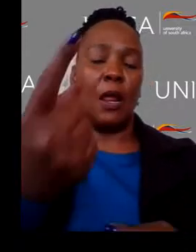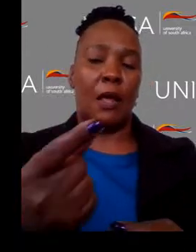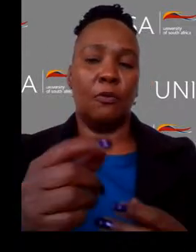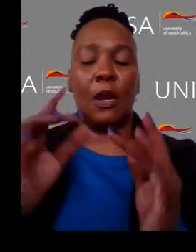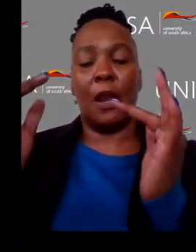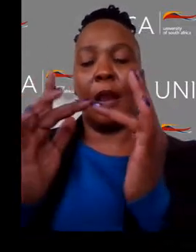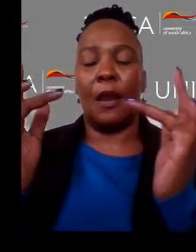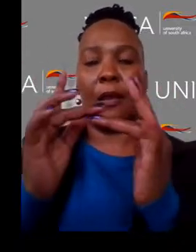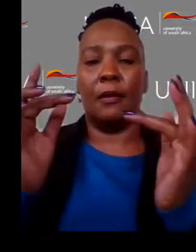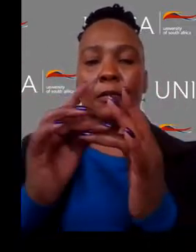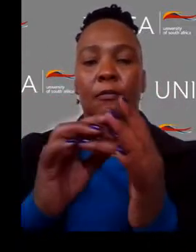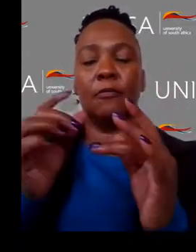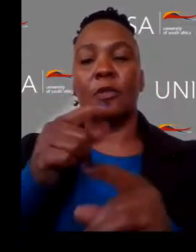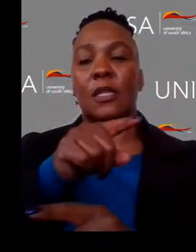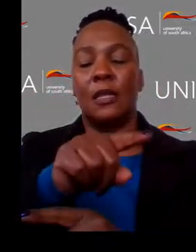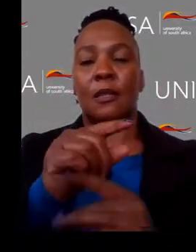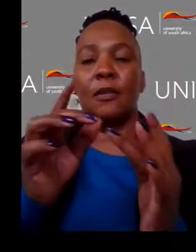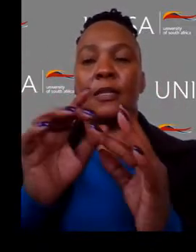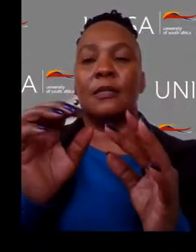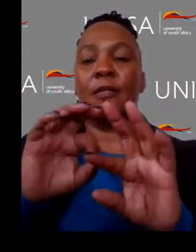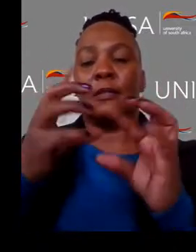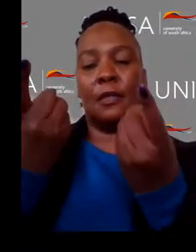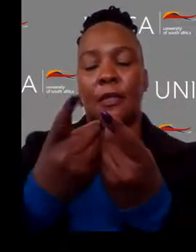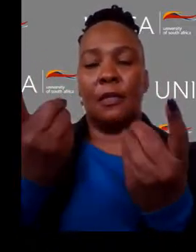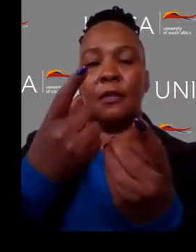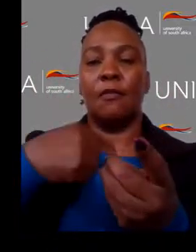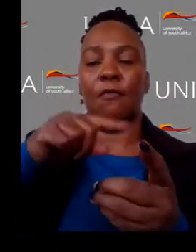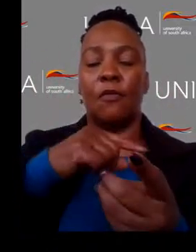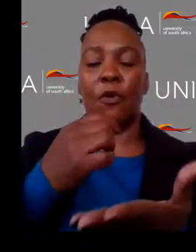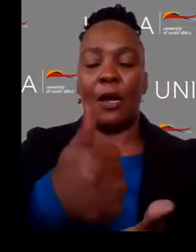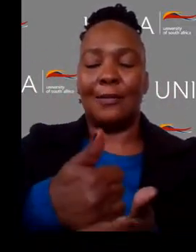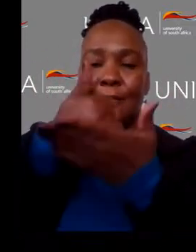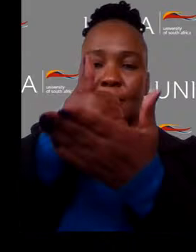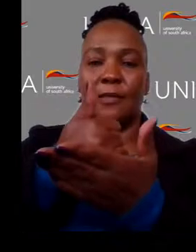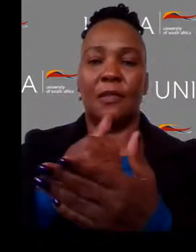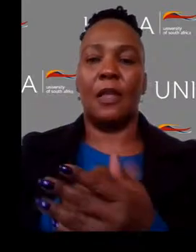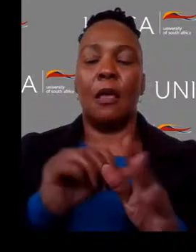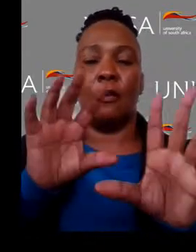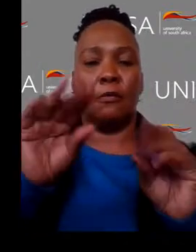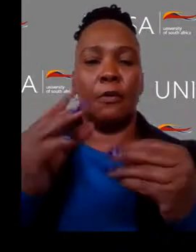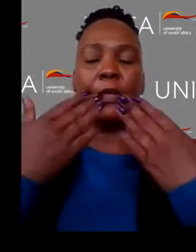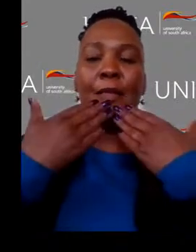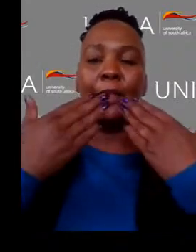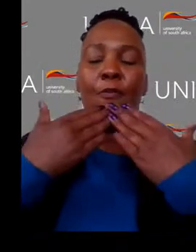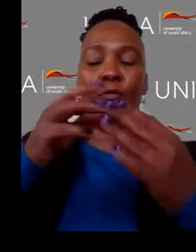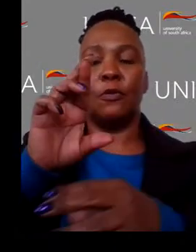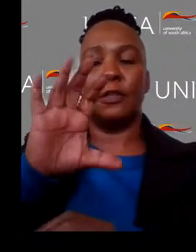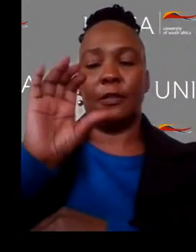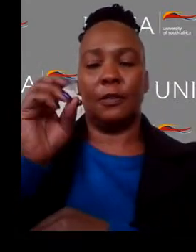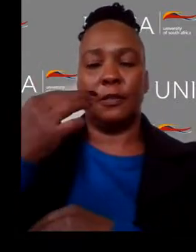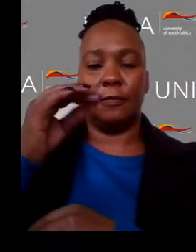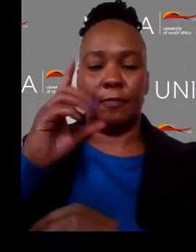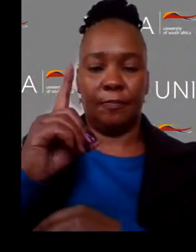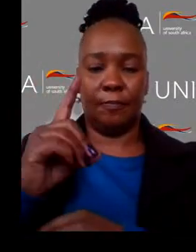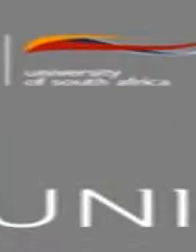contacting the contact center for assistance. I would pause there. Thank you, Richard.